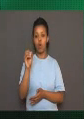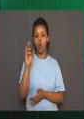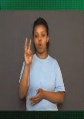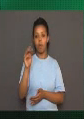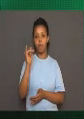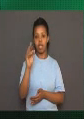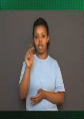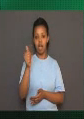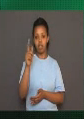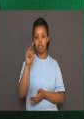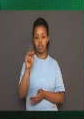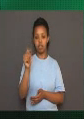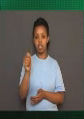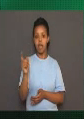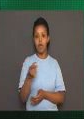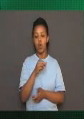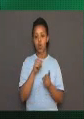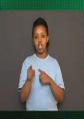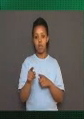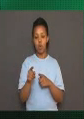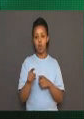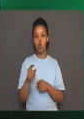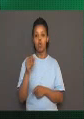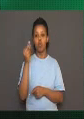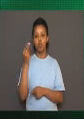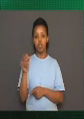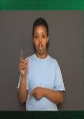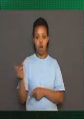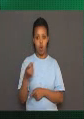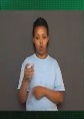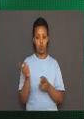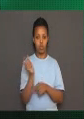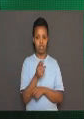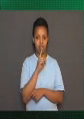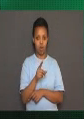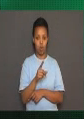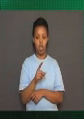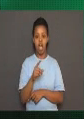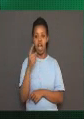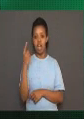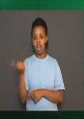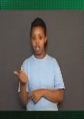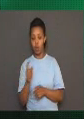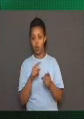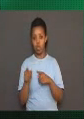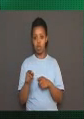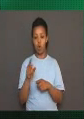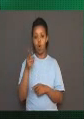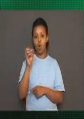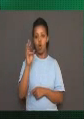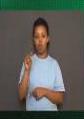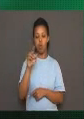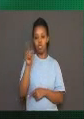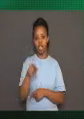and yellow seeds with a pea plant that was homozygous and